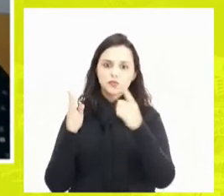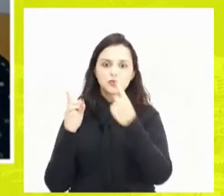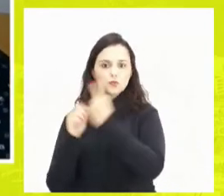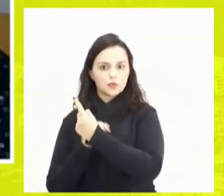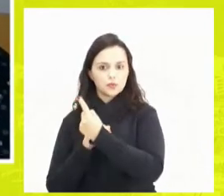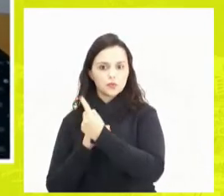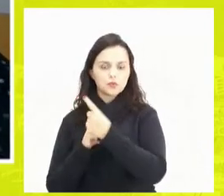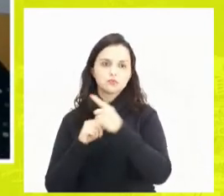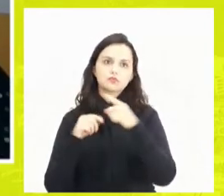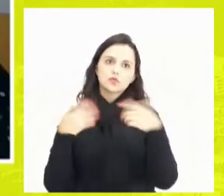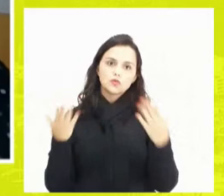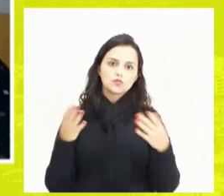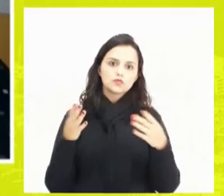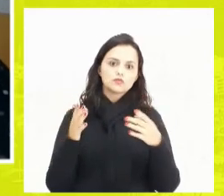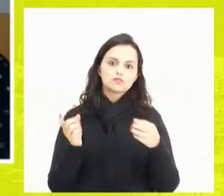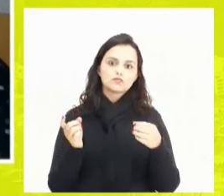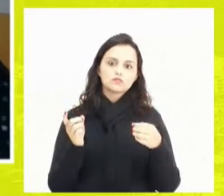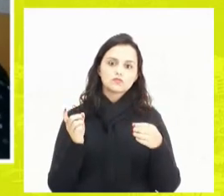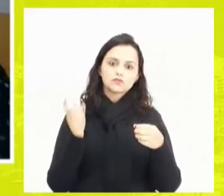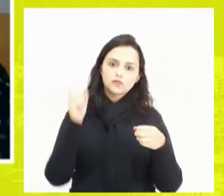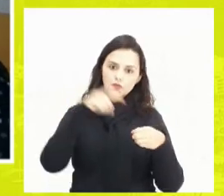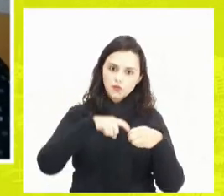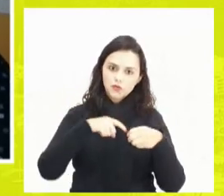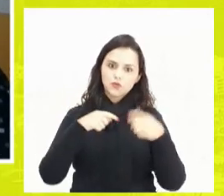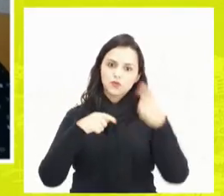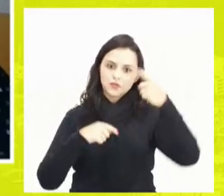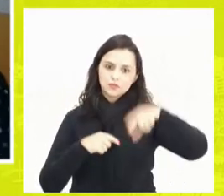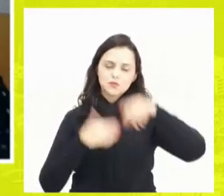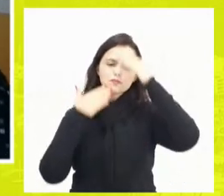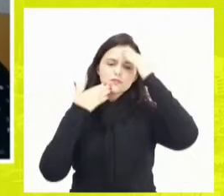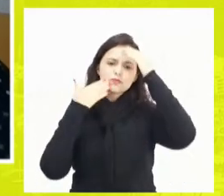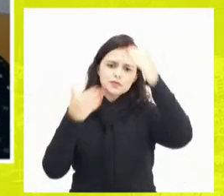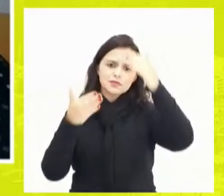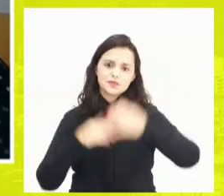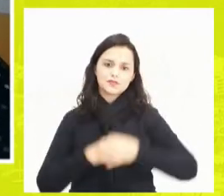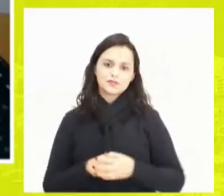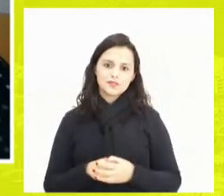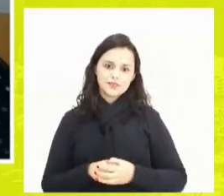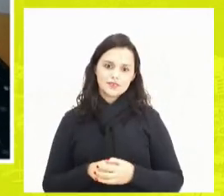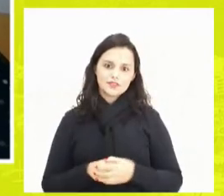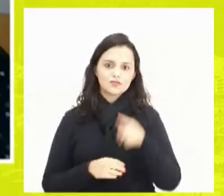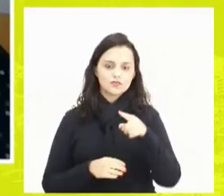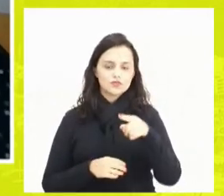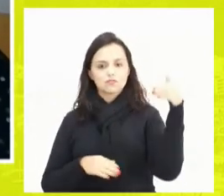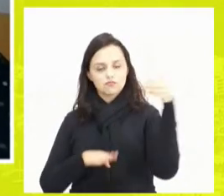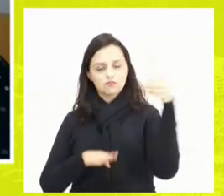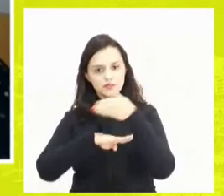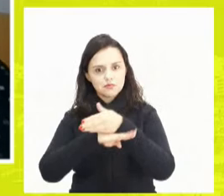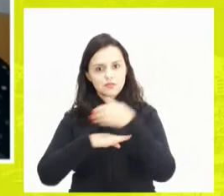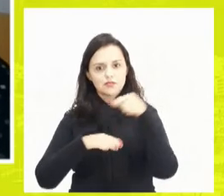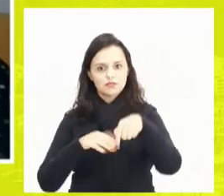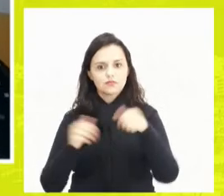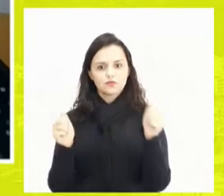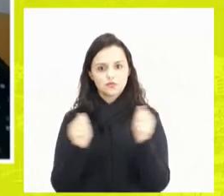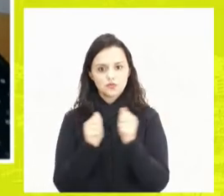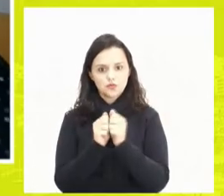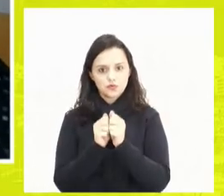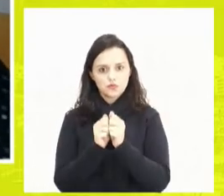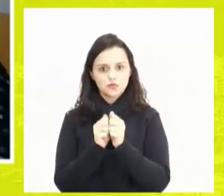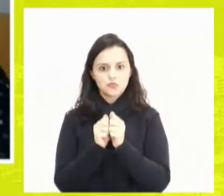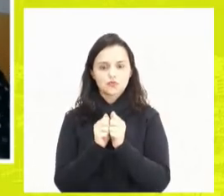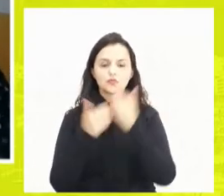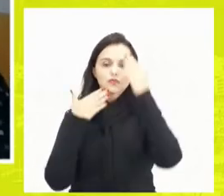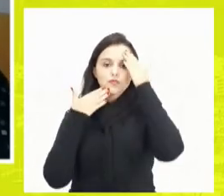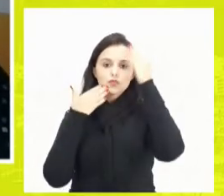if you watch this the second pen or just the academic permission thank you thank you for being with us thank you for